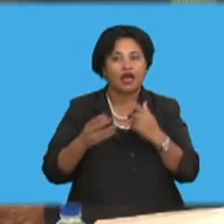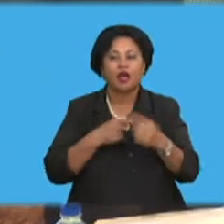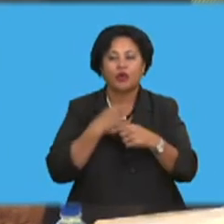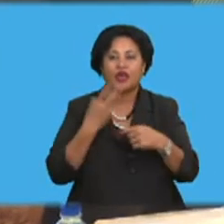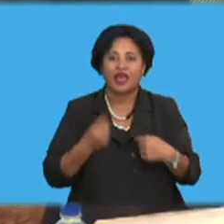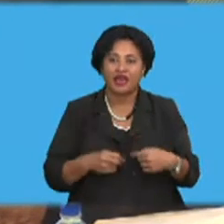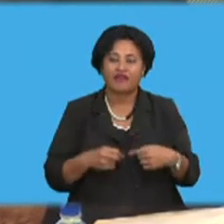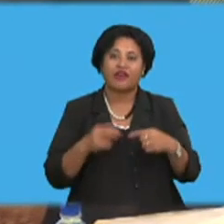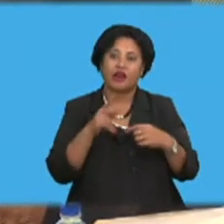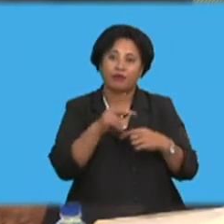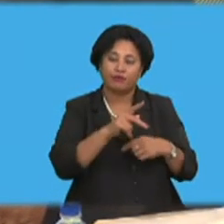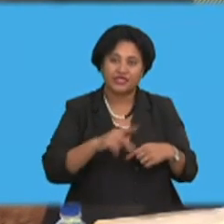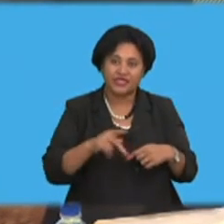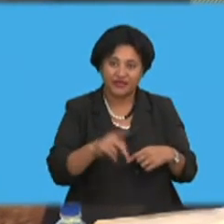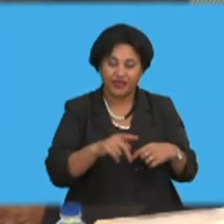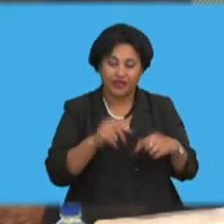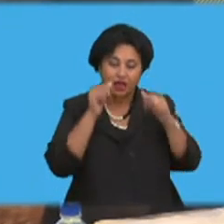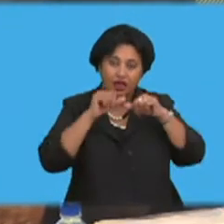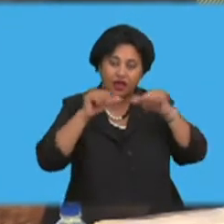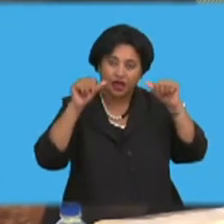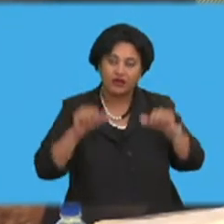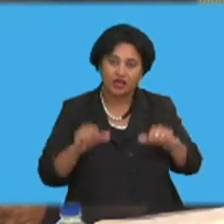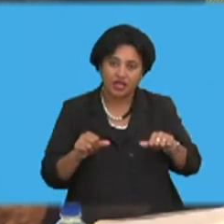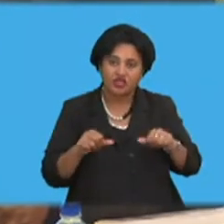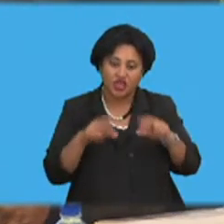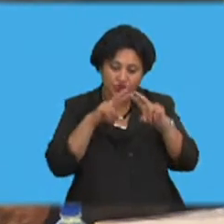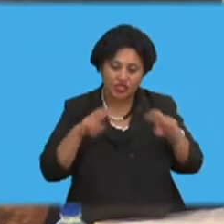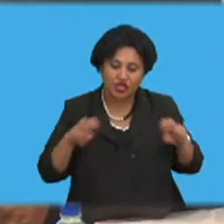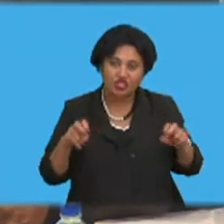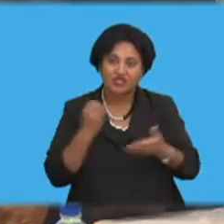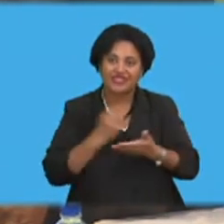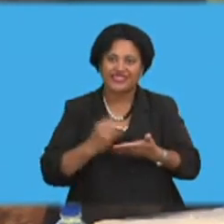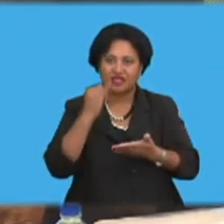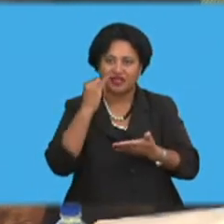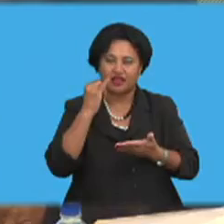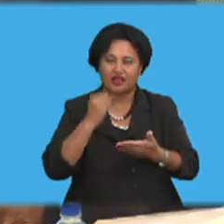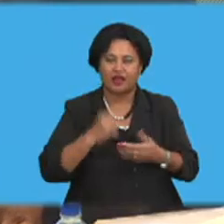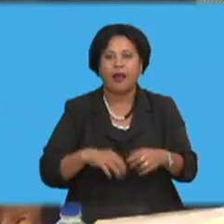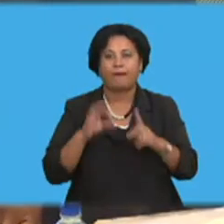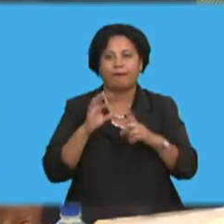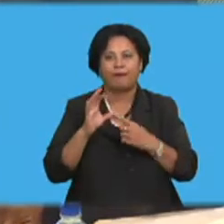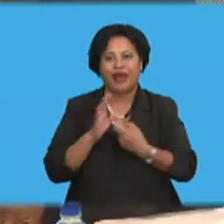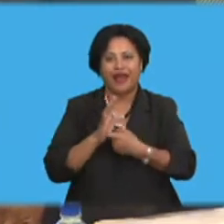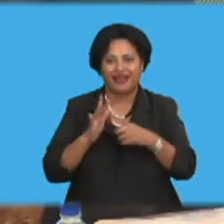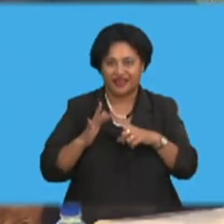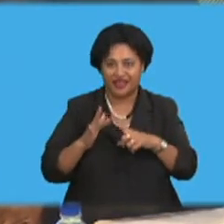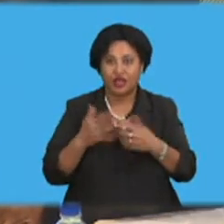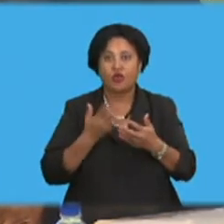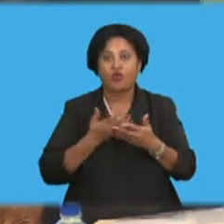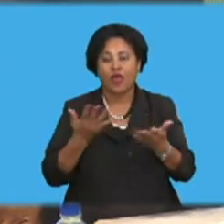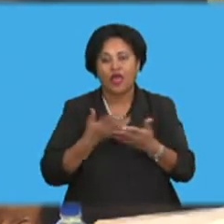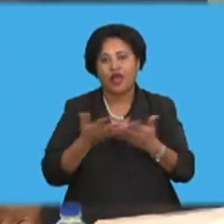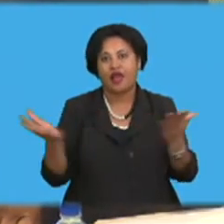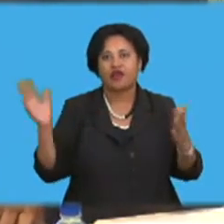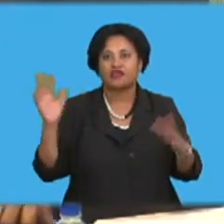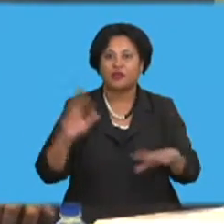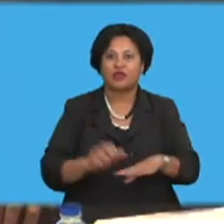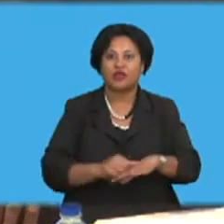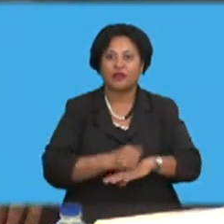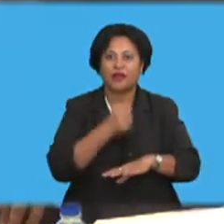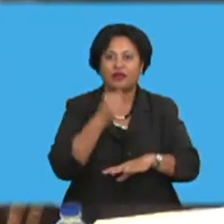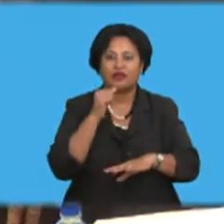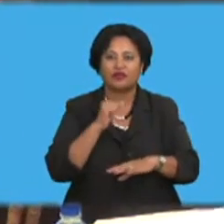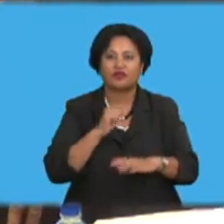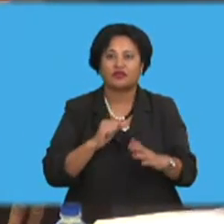Pacific Agriculture Research Institute as well, based in Bangkok. We have NARI,